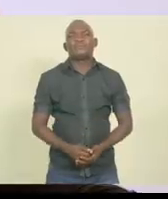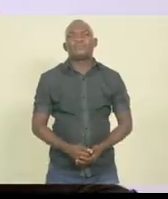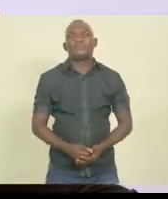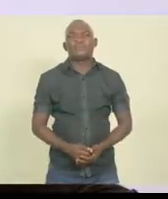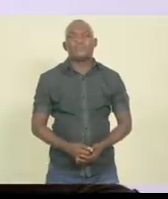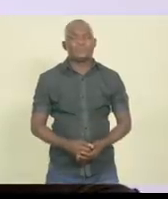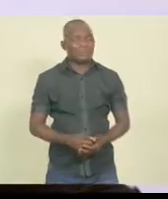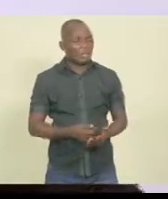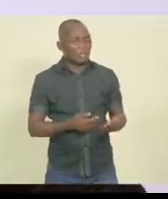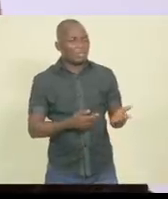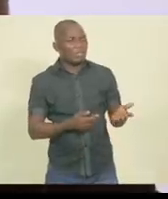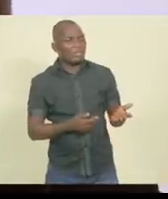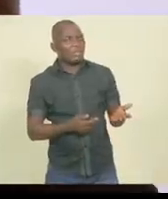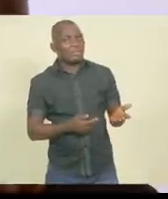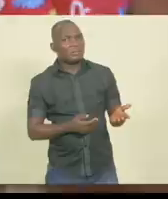No patience.